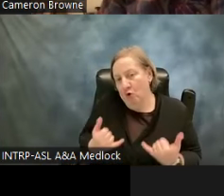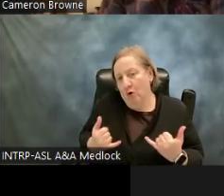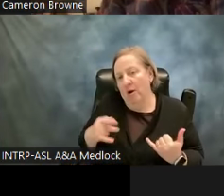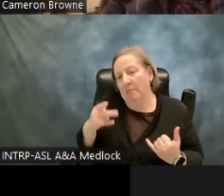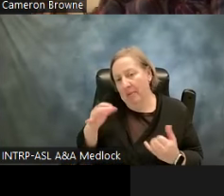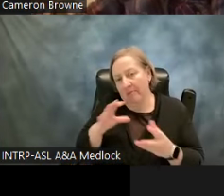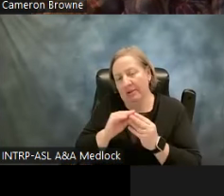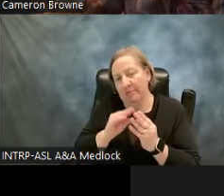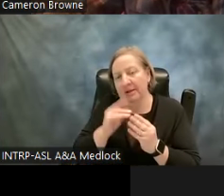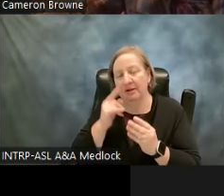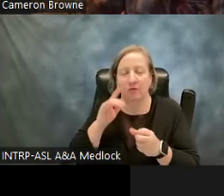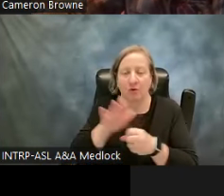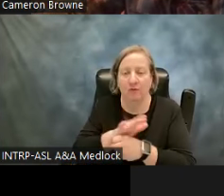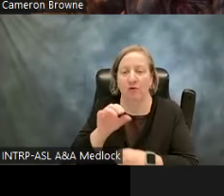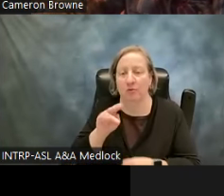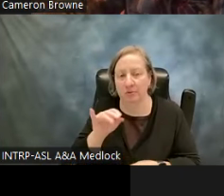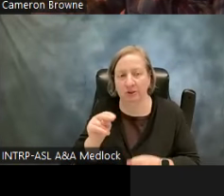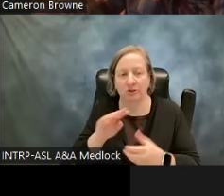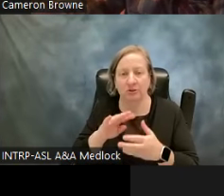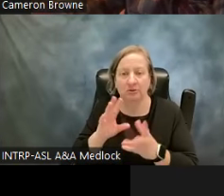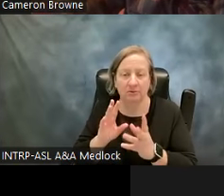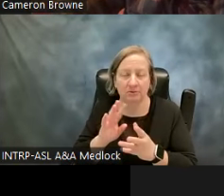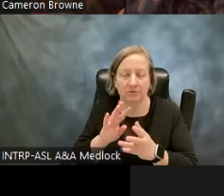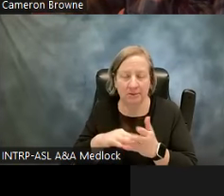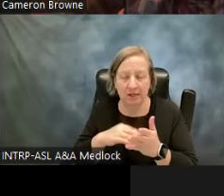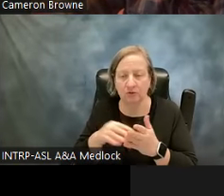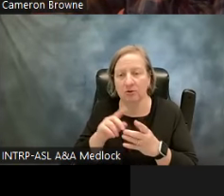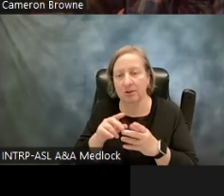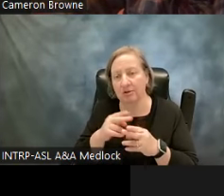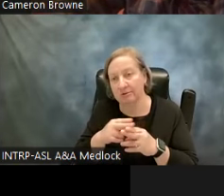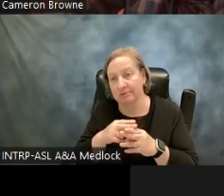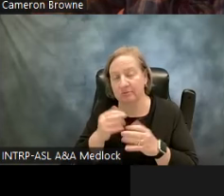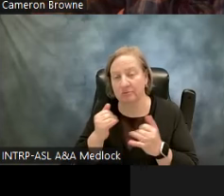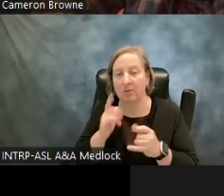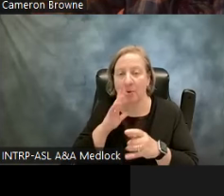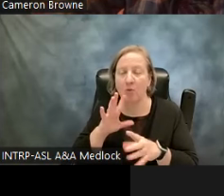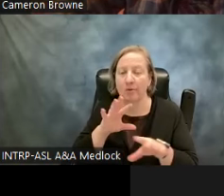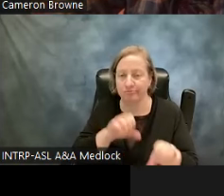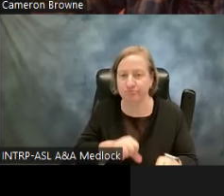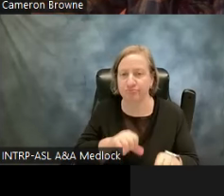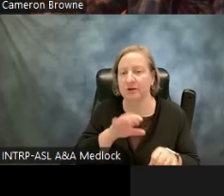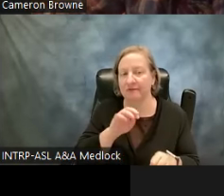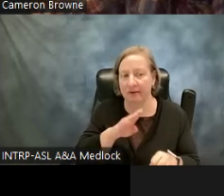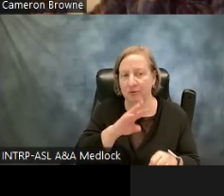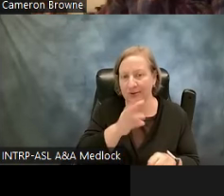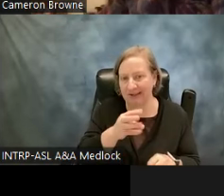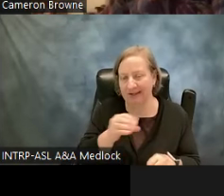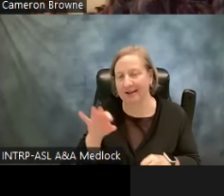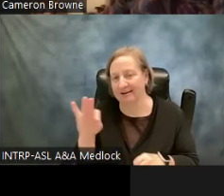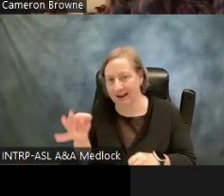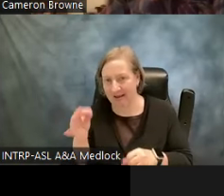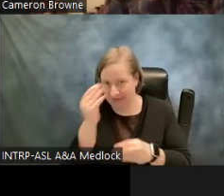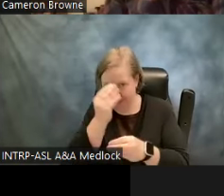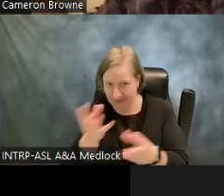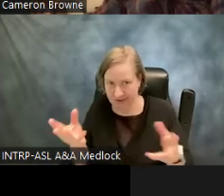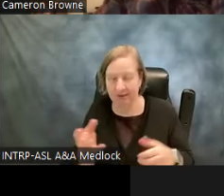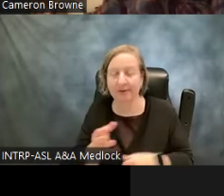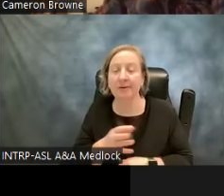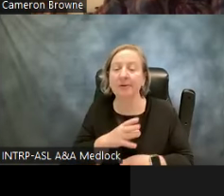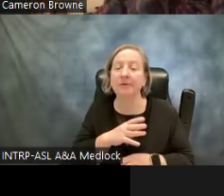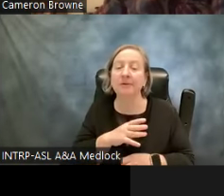of the full commission scheduled. They're tentative right now, but they're going to get locked in for February 6th and 9th, just so everybody knows.